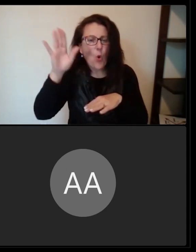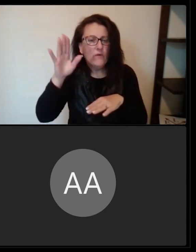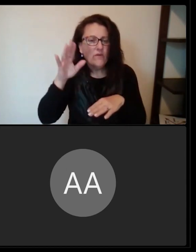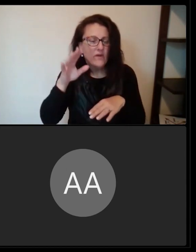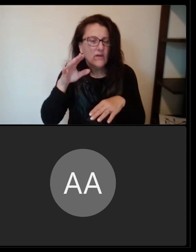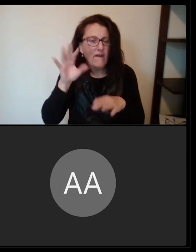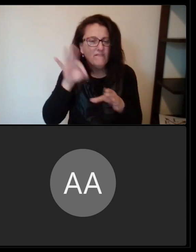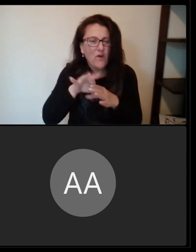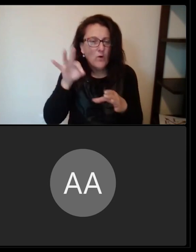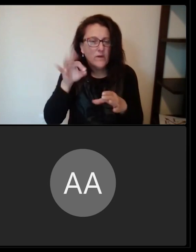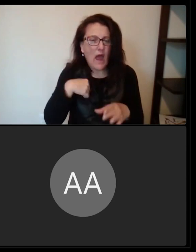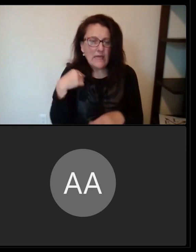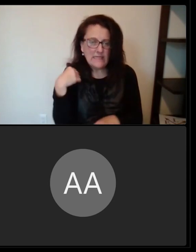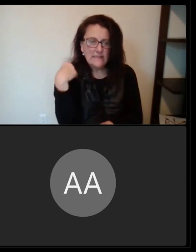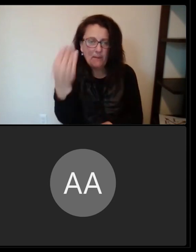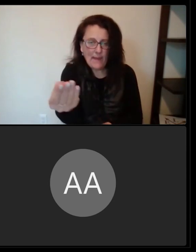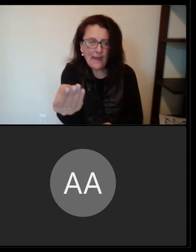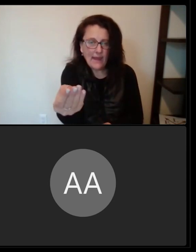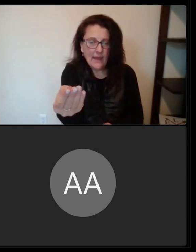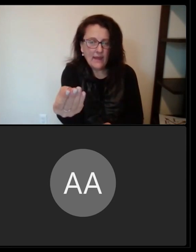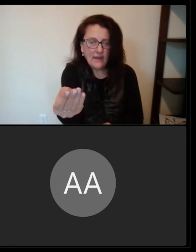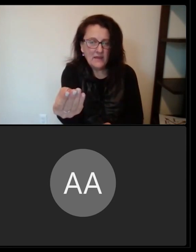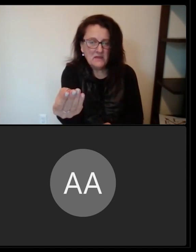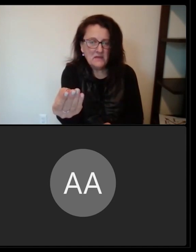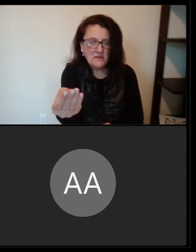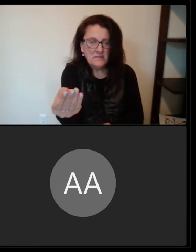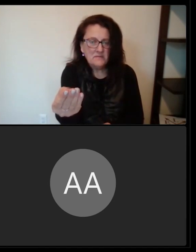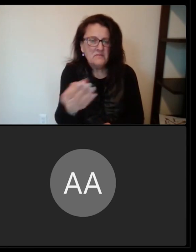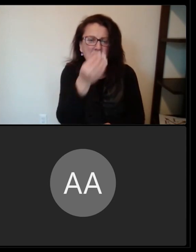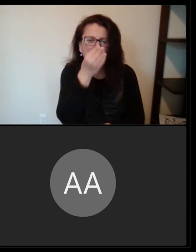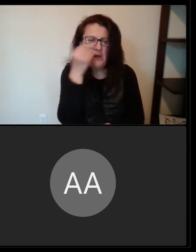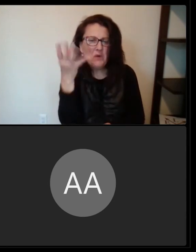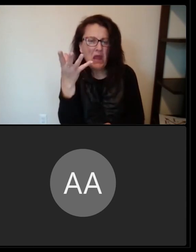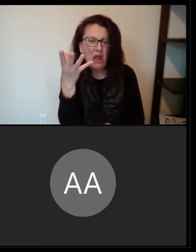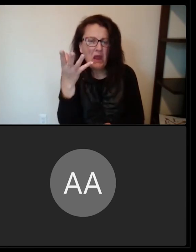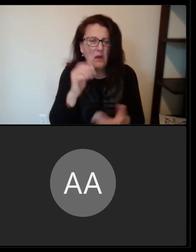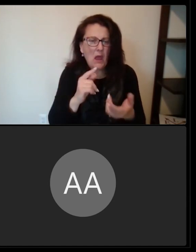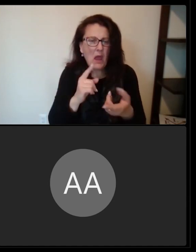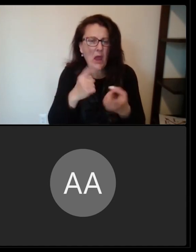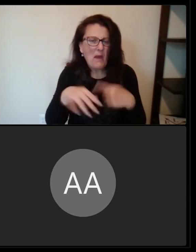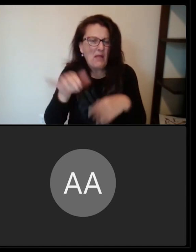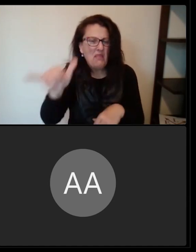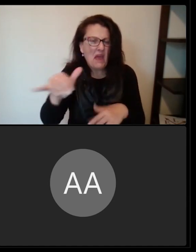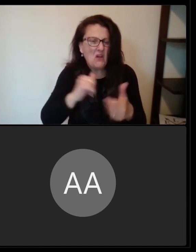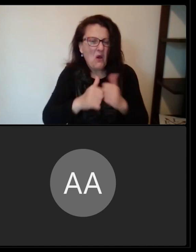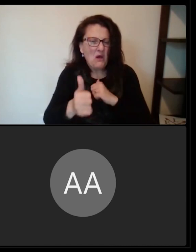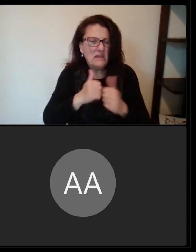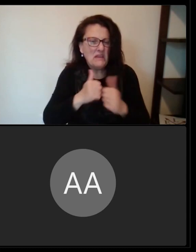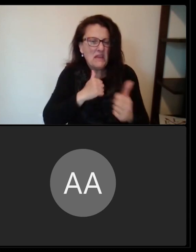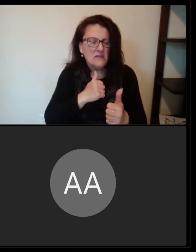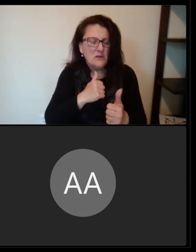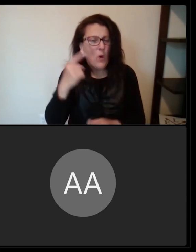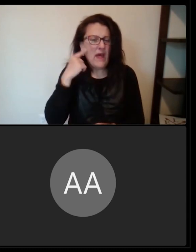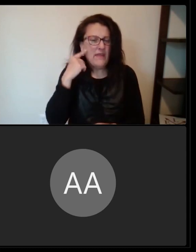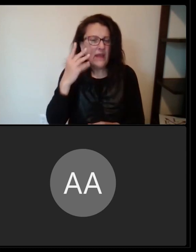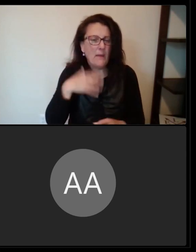I am going to submit it because, for whatever reason, I don't care about that contest, or because I think that my choice is